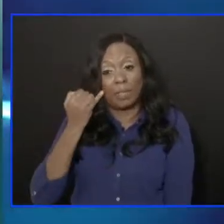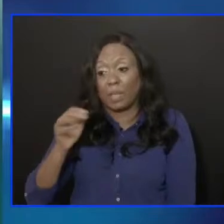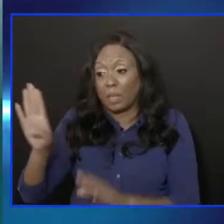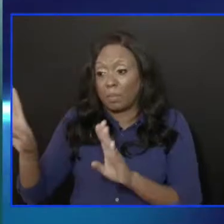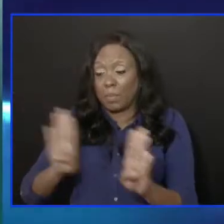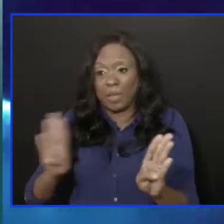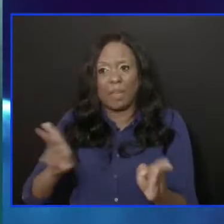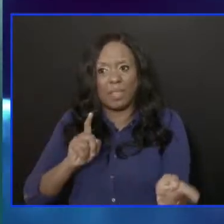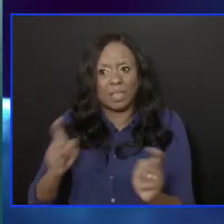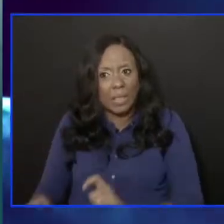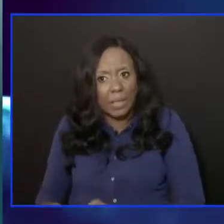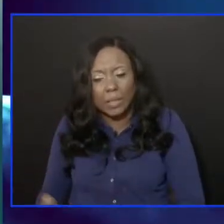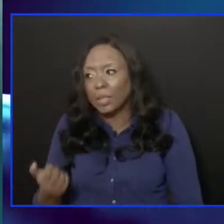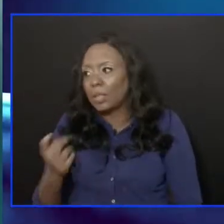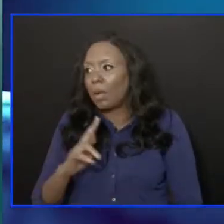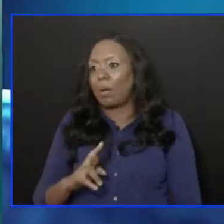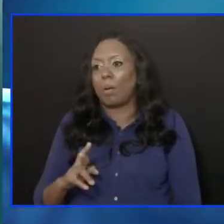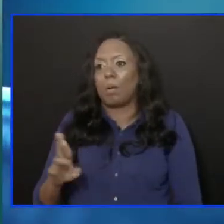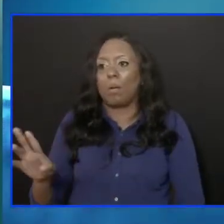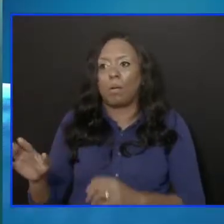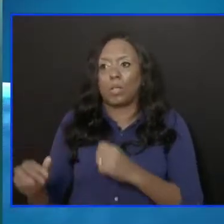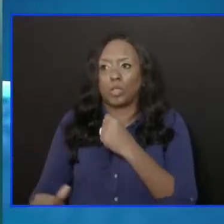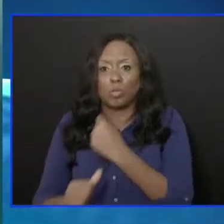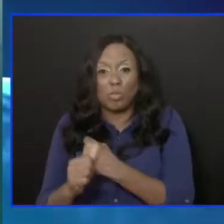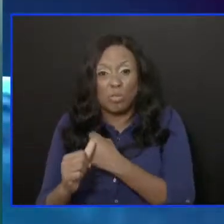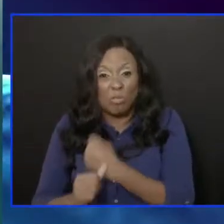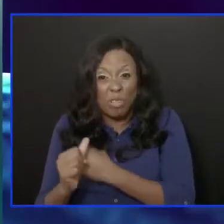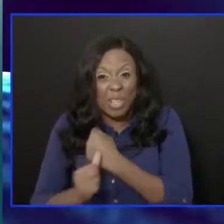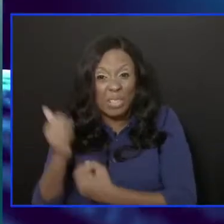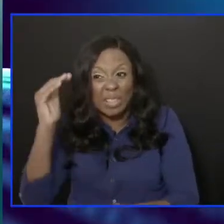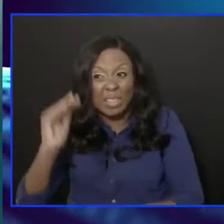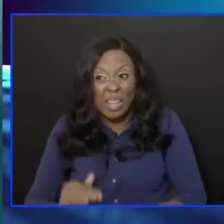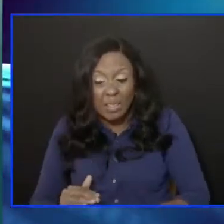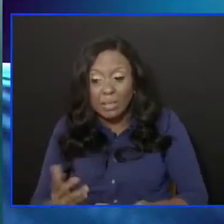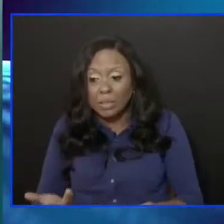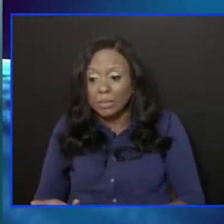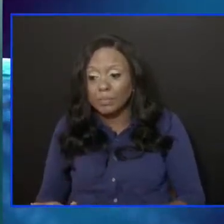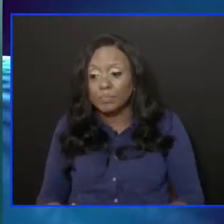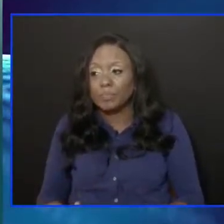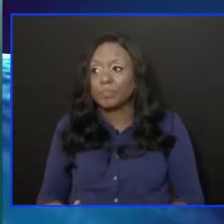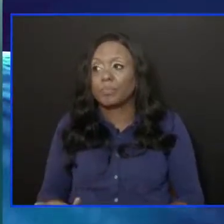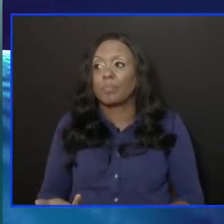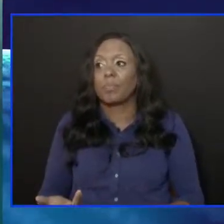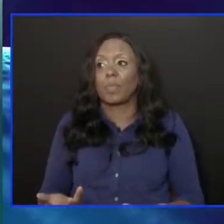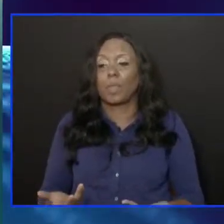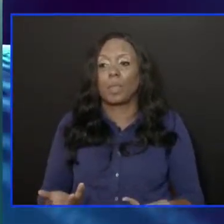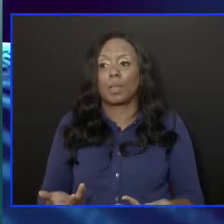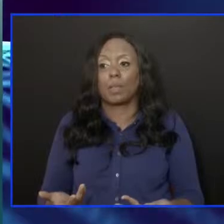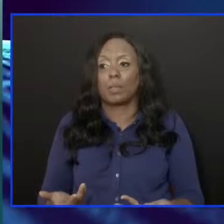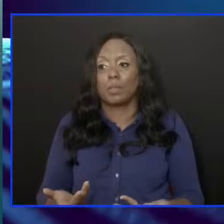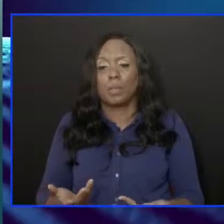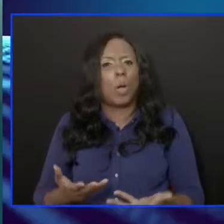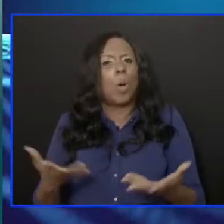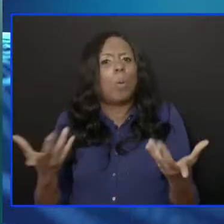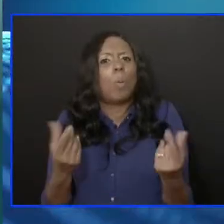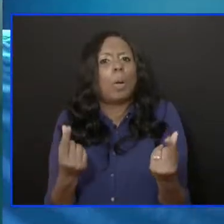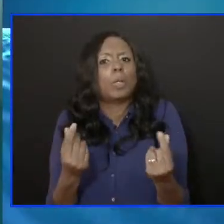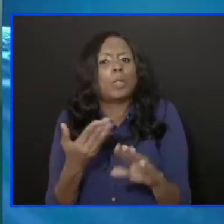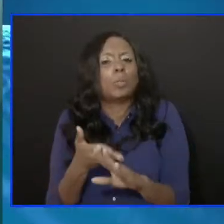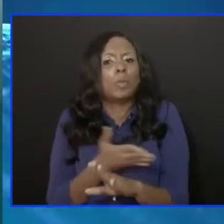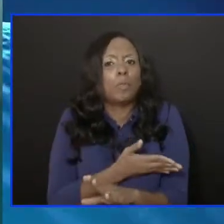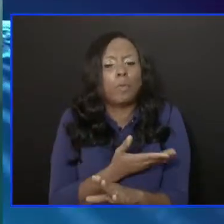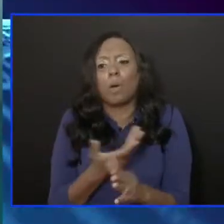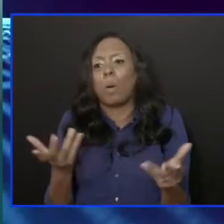them at risk more? Did they do things that they would have not done in the pandemic before they were vaccinated? And could